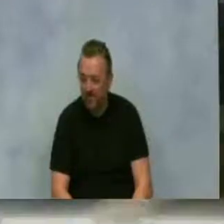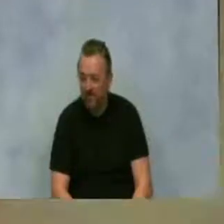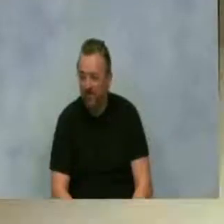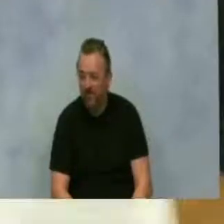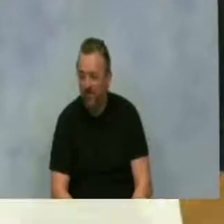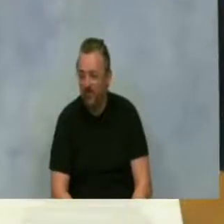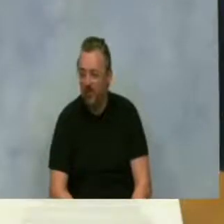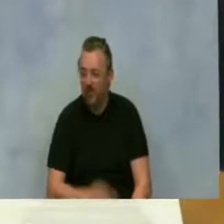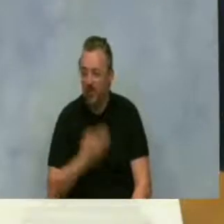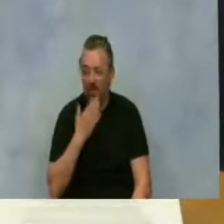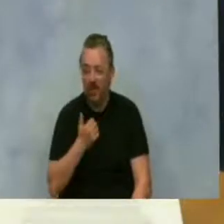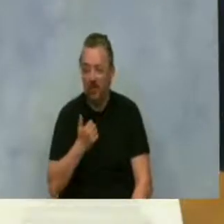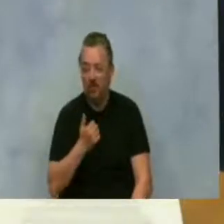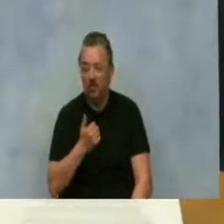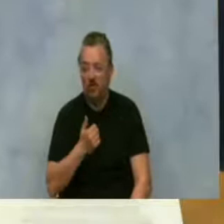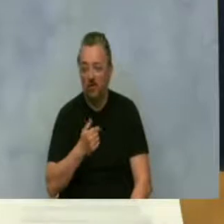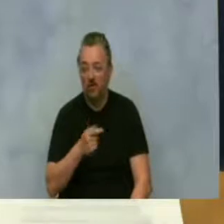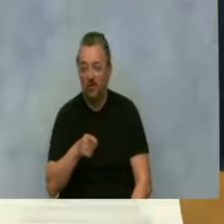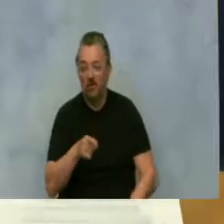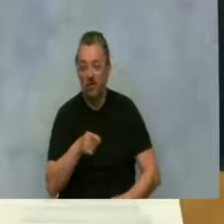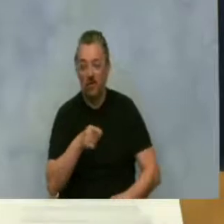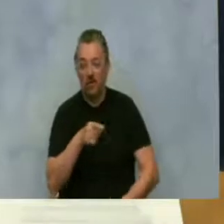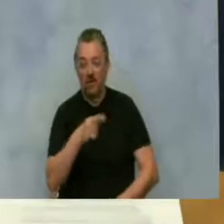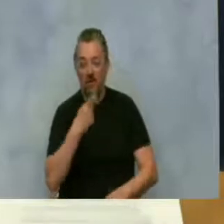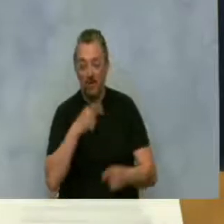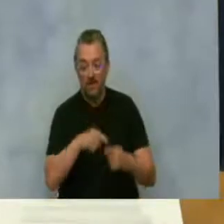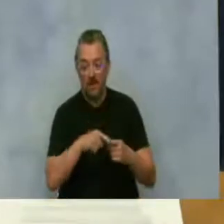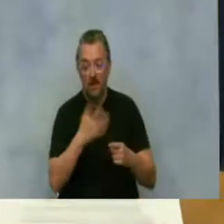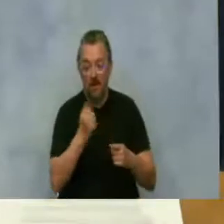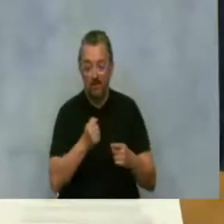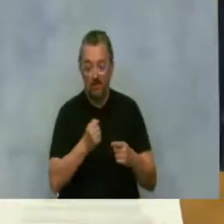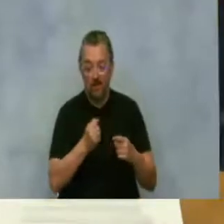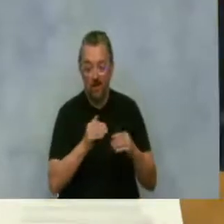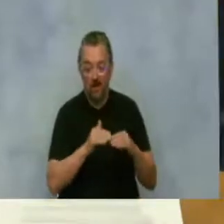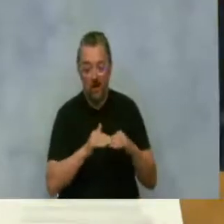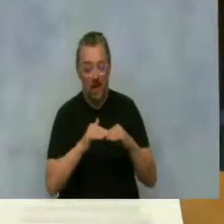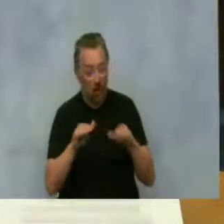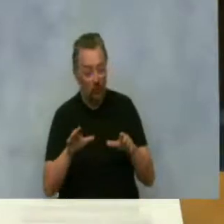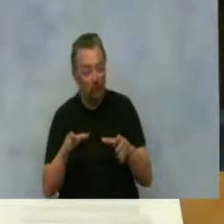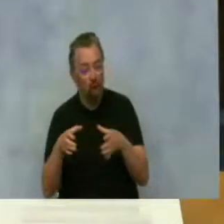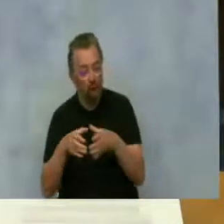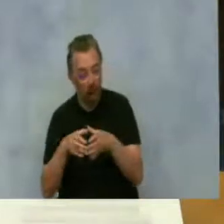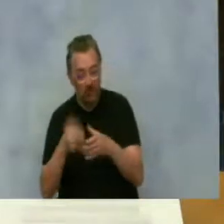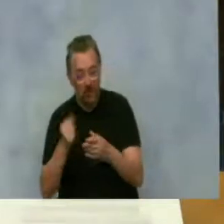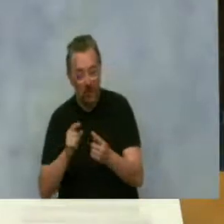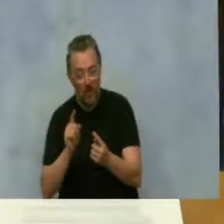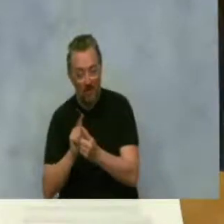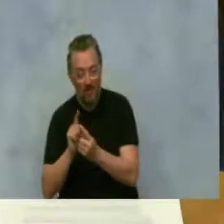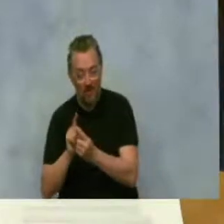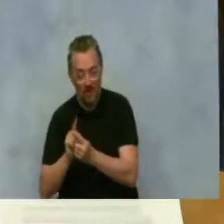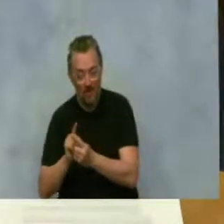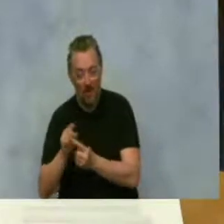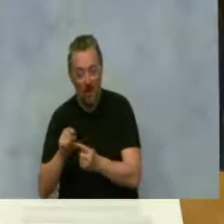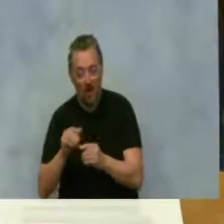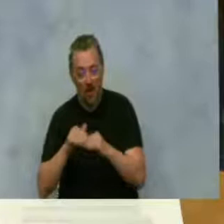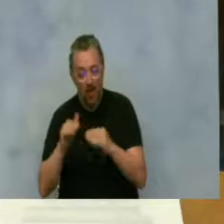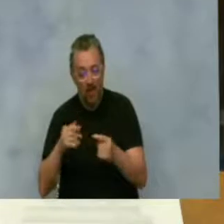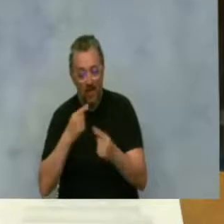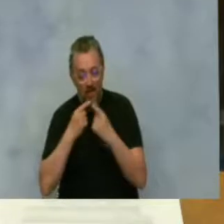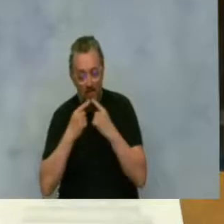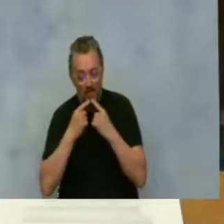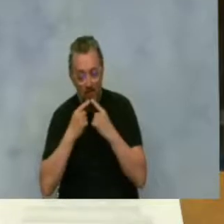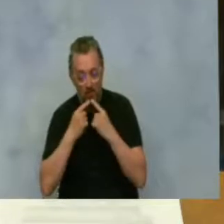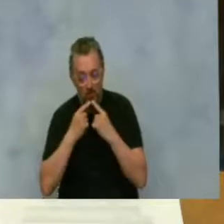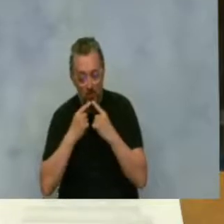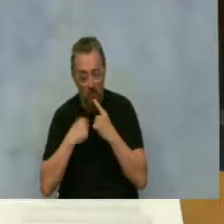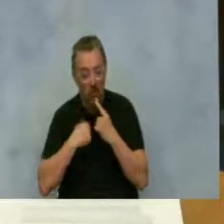Thank you. And as you said, obviously there's an equalities group that meets now. Our equalities information, you quite rightly, we do